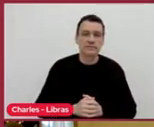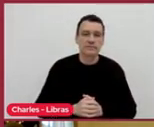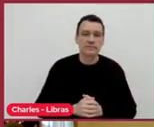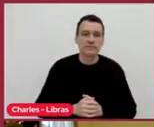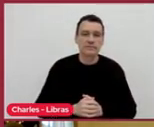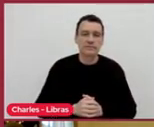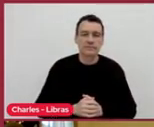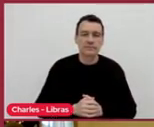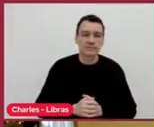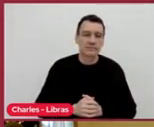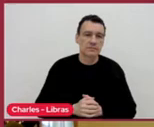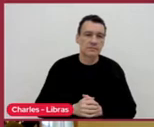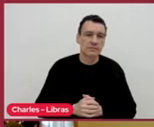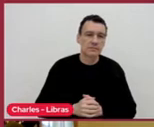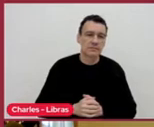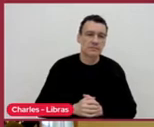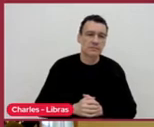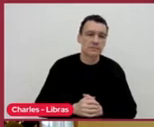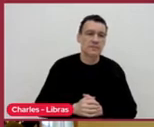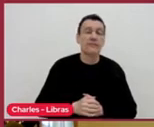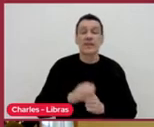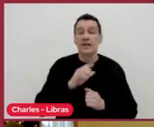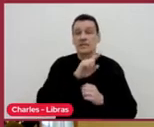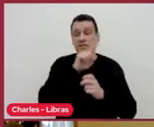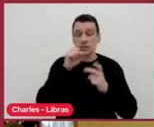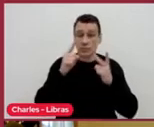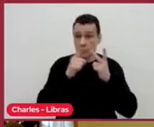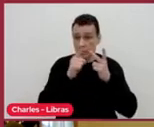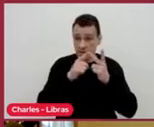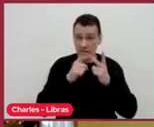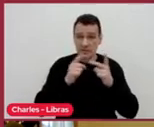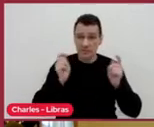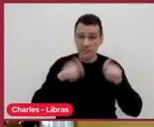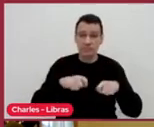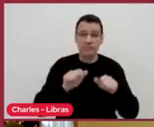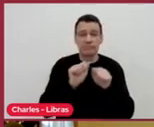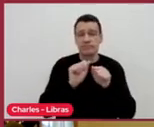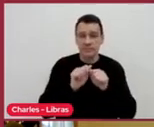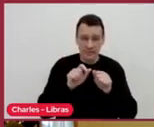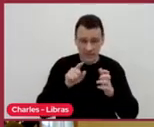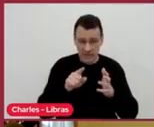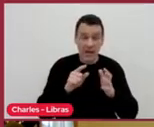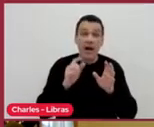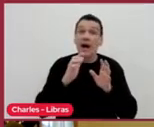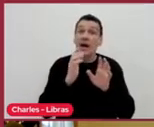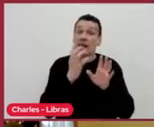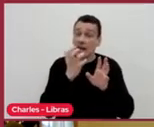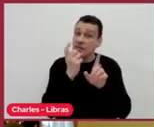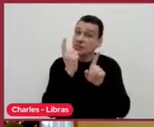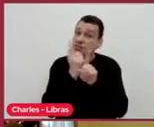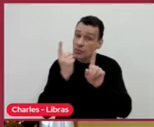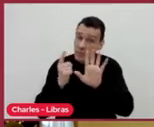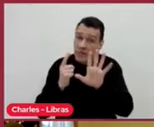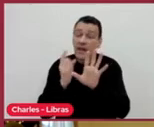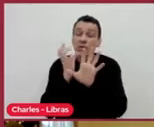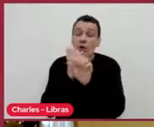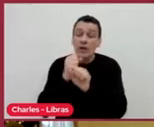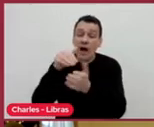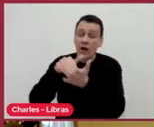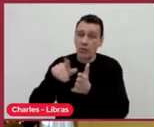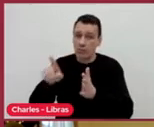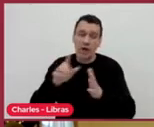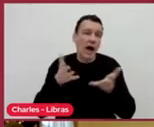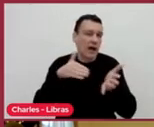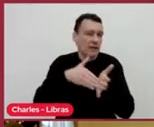And the second query that I'm doing here, I am summing the total, so I don't want only pending. So this